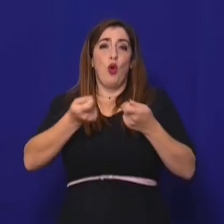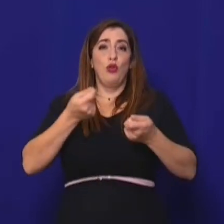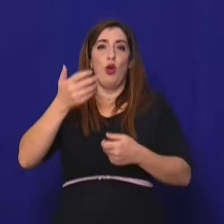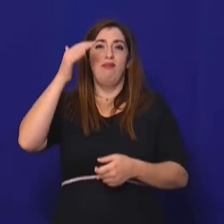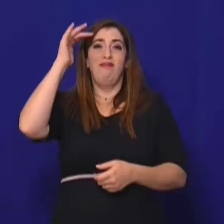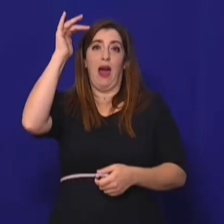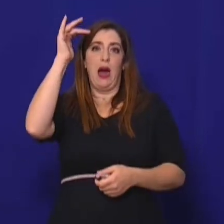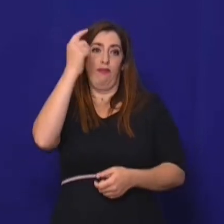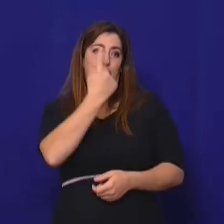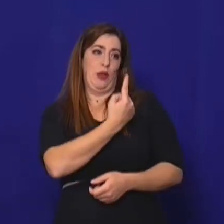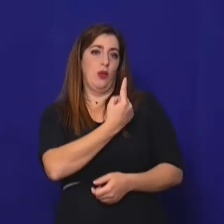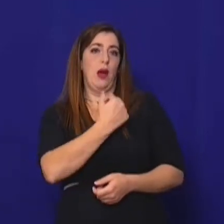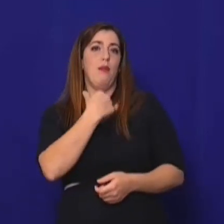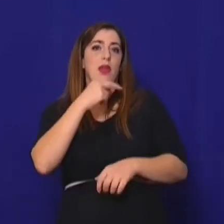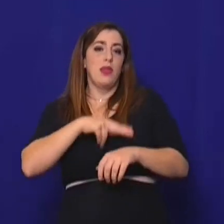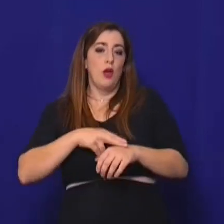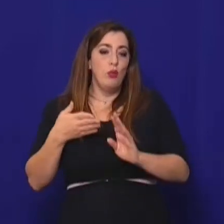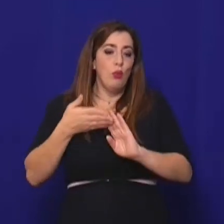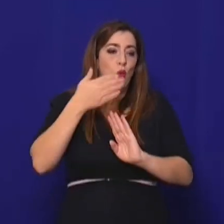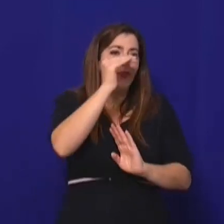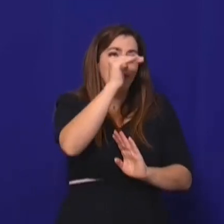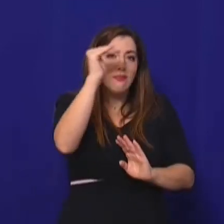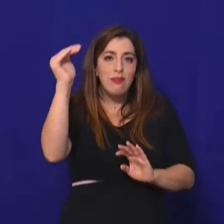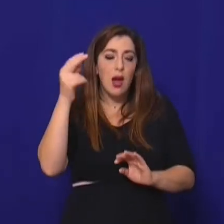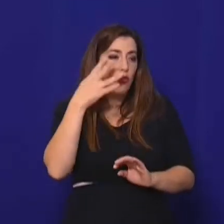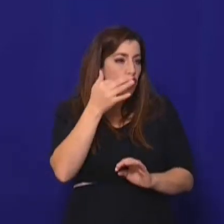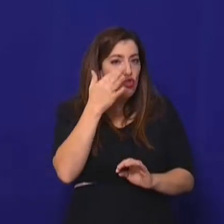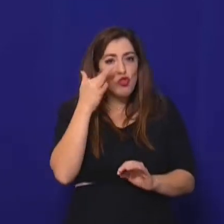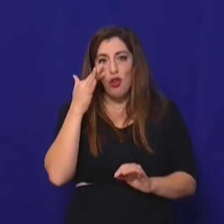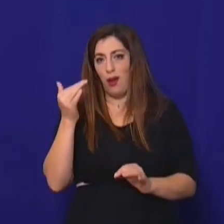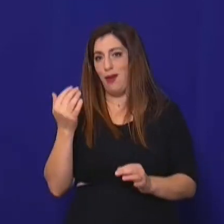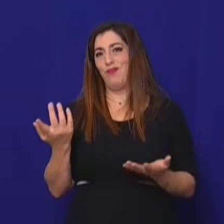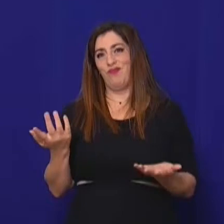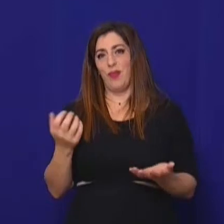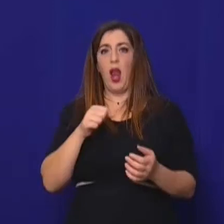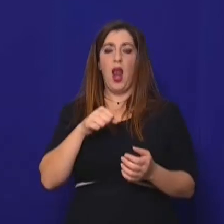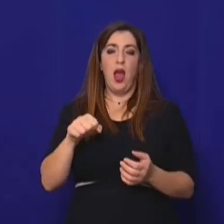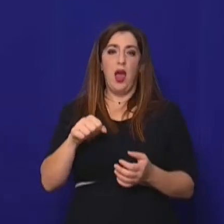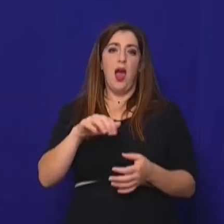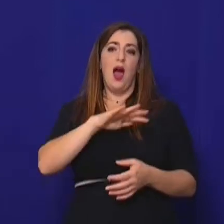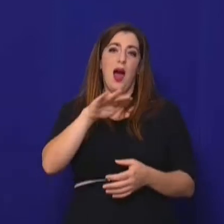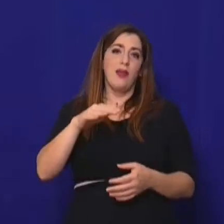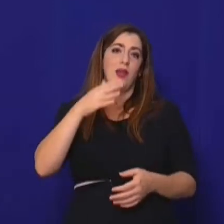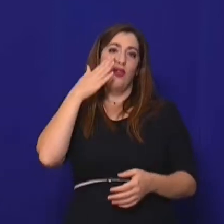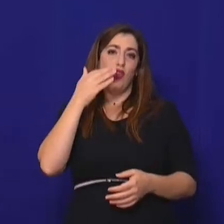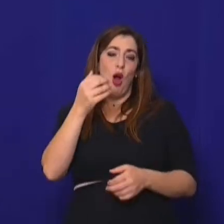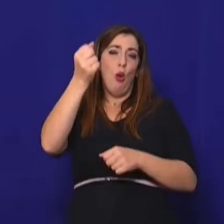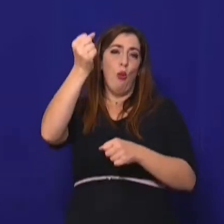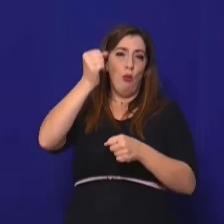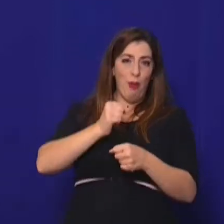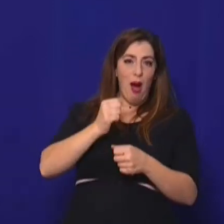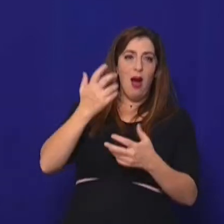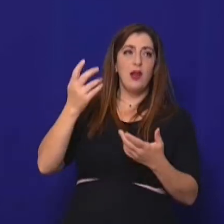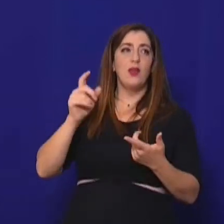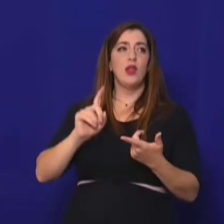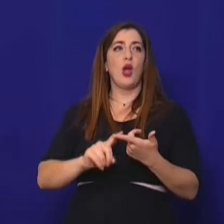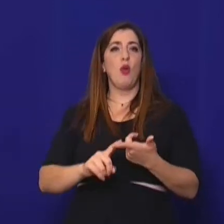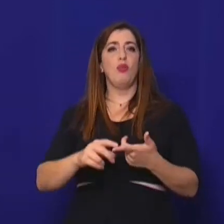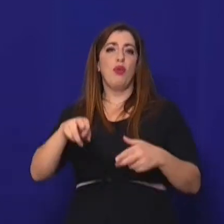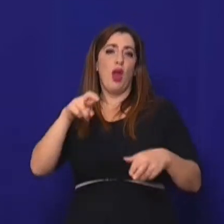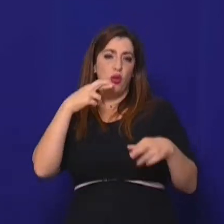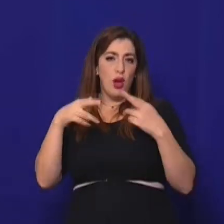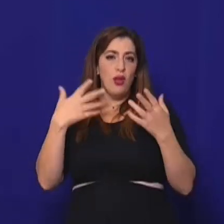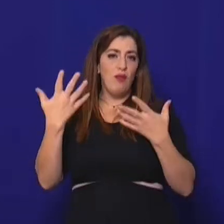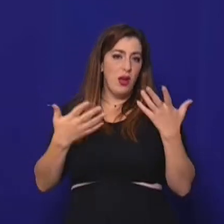tal-persuni għal-liġi hija ċara li qiegħda bars ikunu magħluqin u kontrolli fuq snack bars,